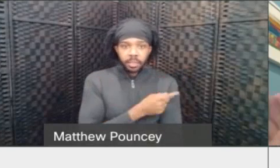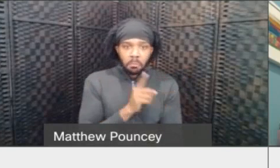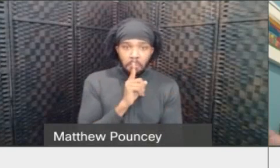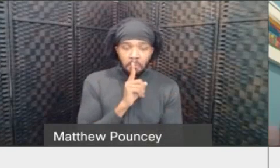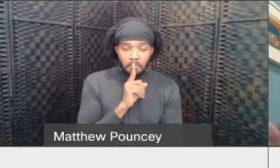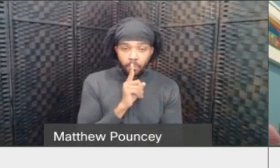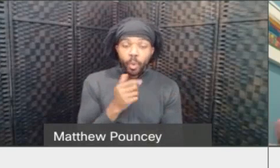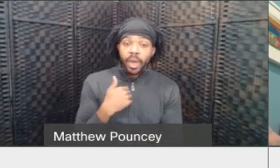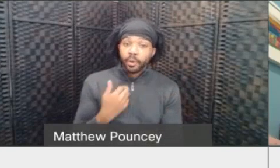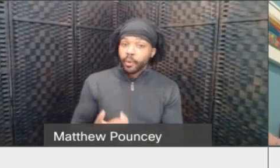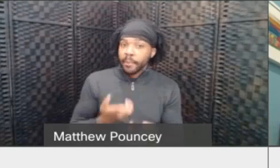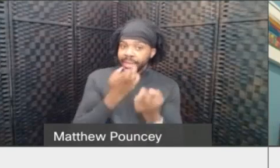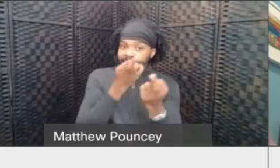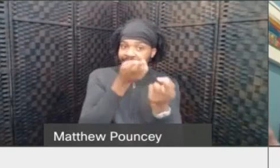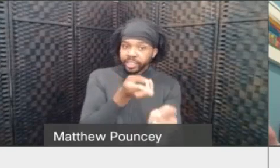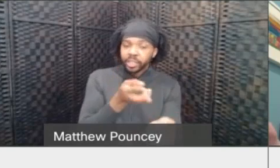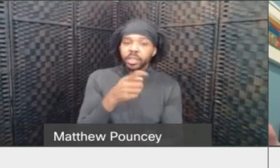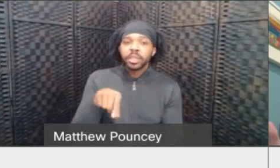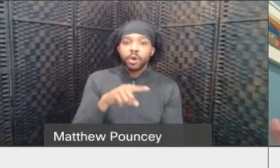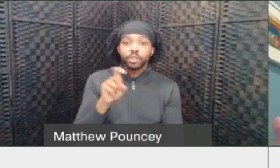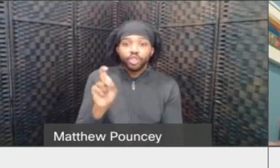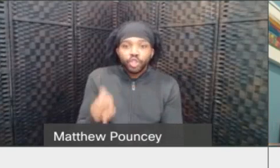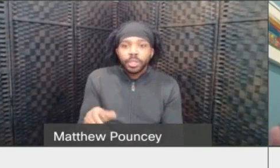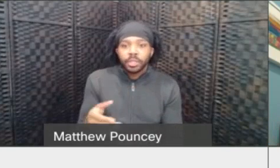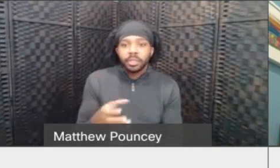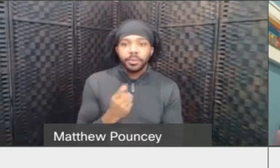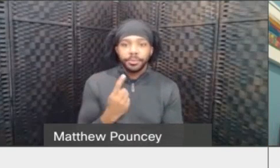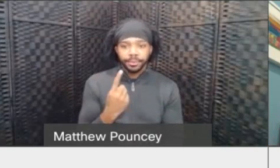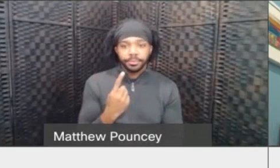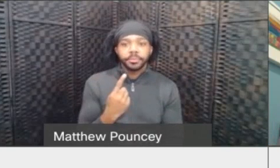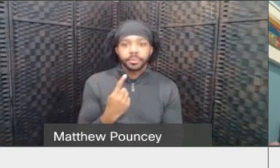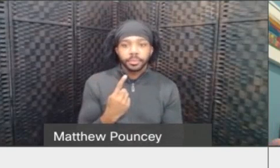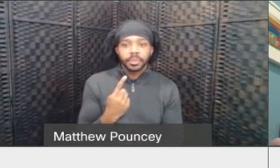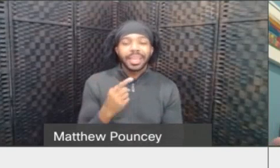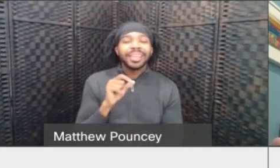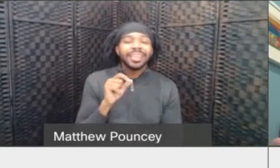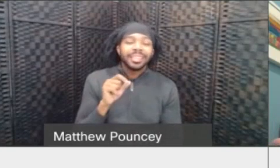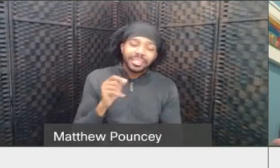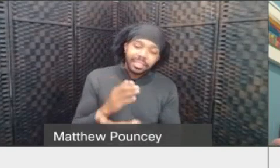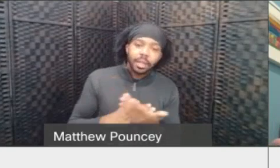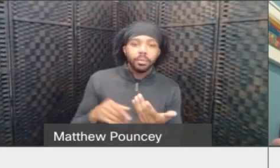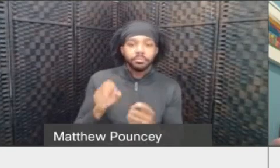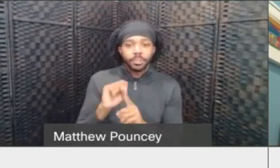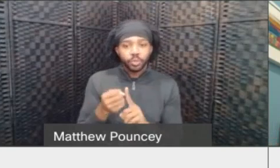There's a recommendation that they should get a vaccine in some circumstances.